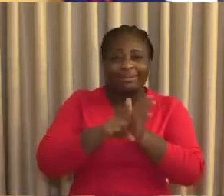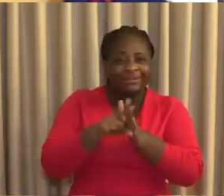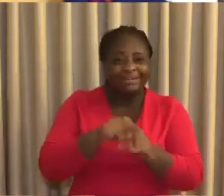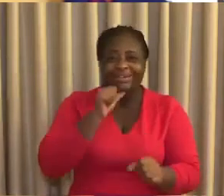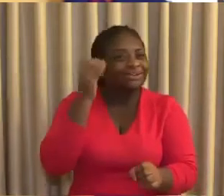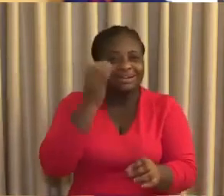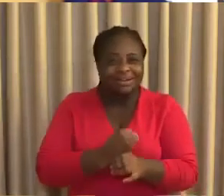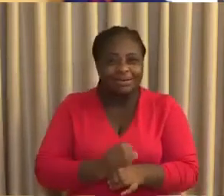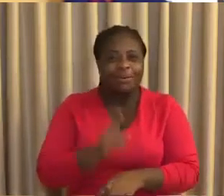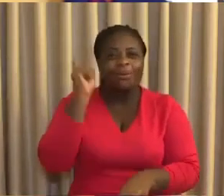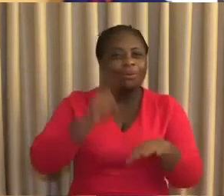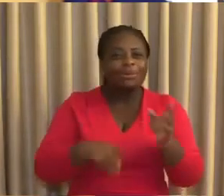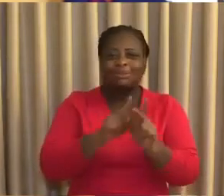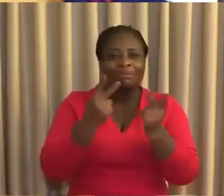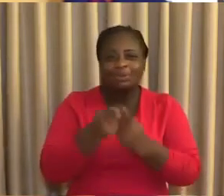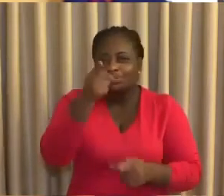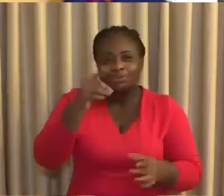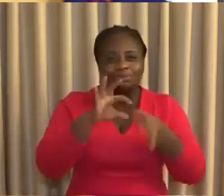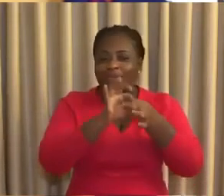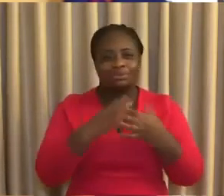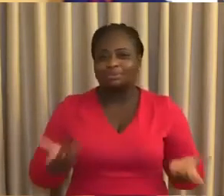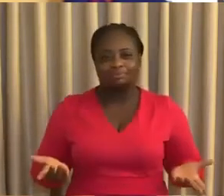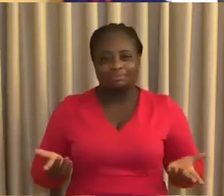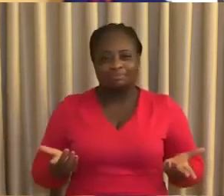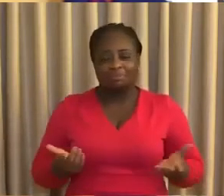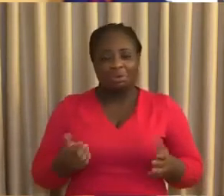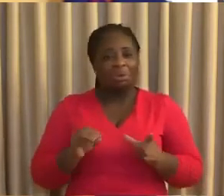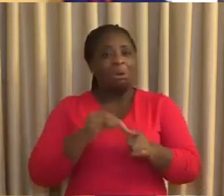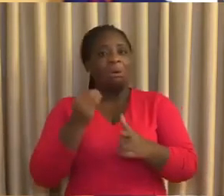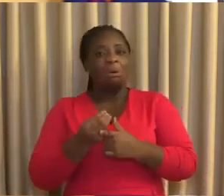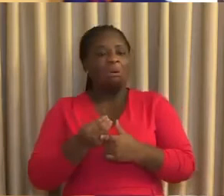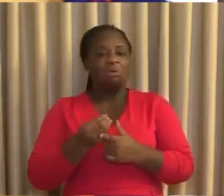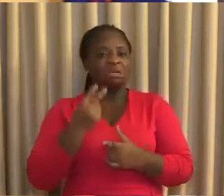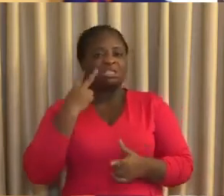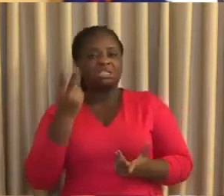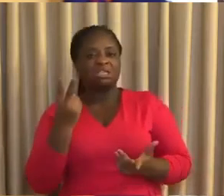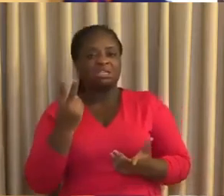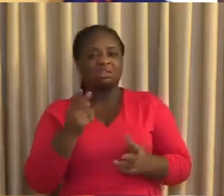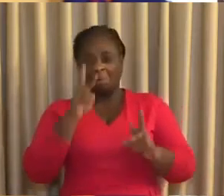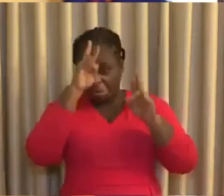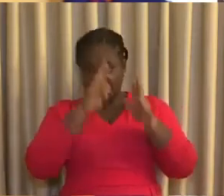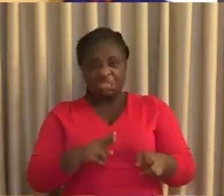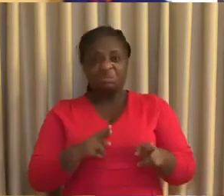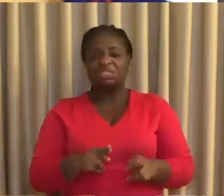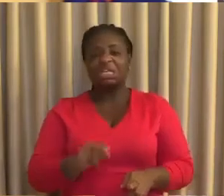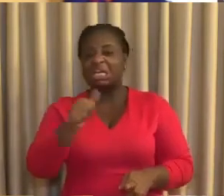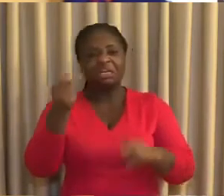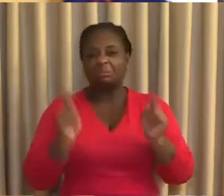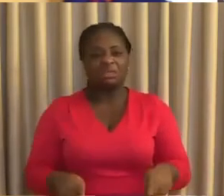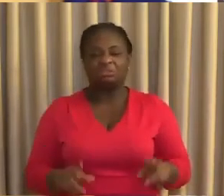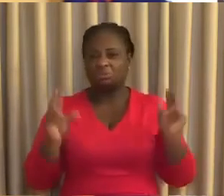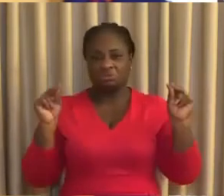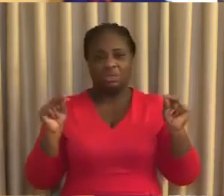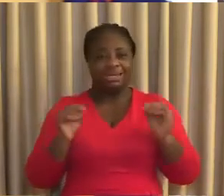to. Neither is it, as we have seen, a respecter of persons. The enemy is the